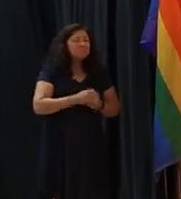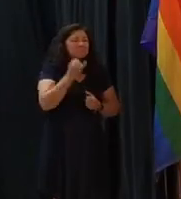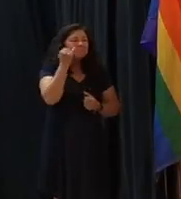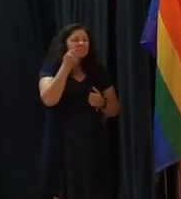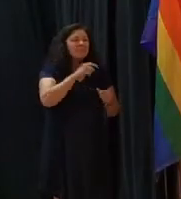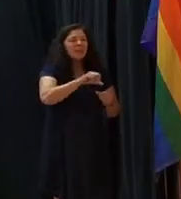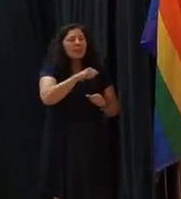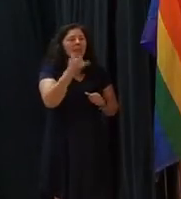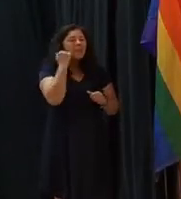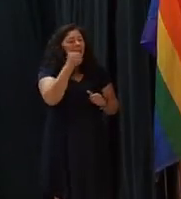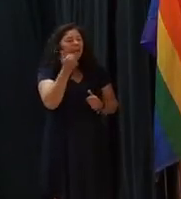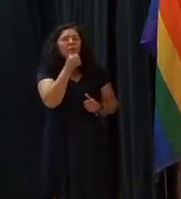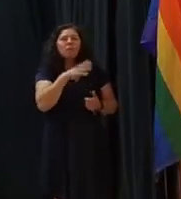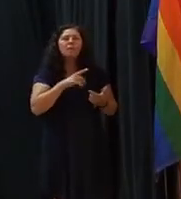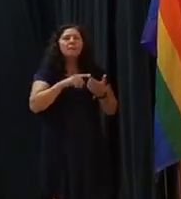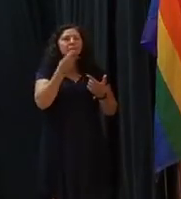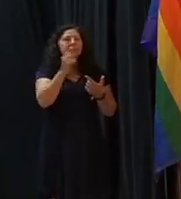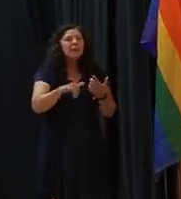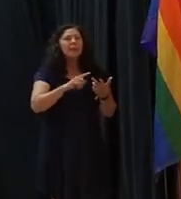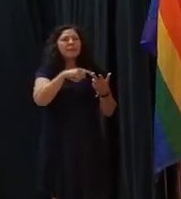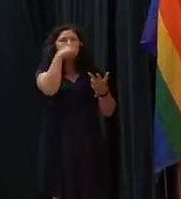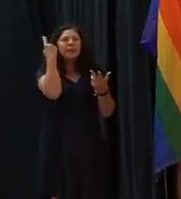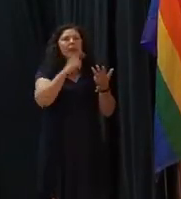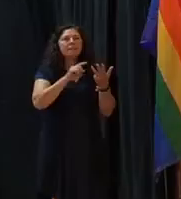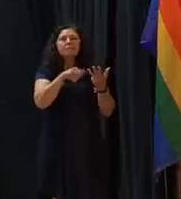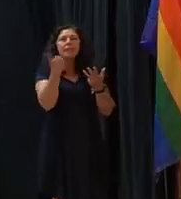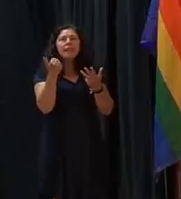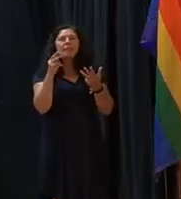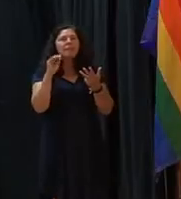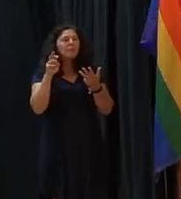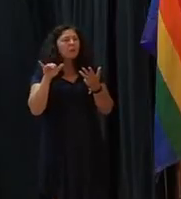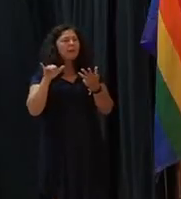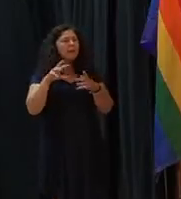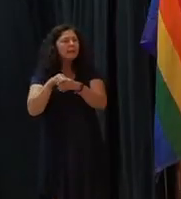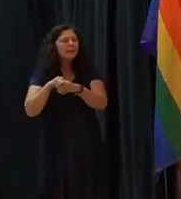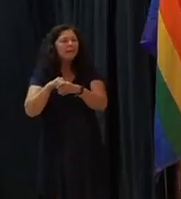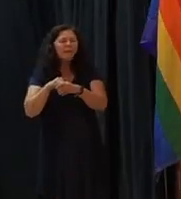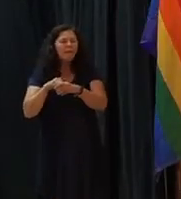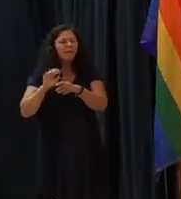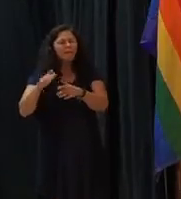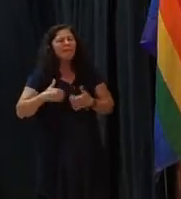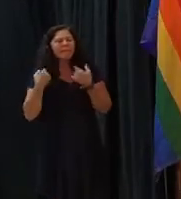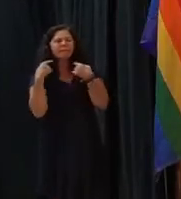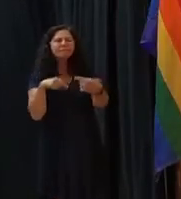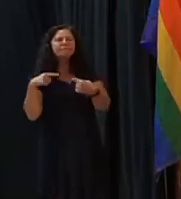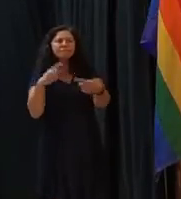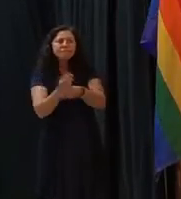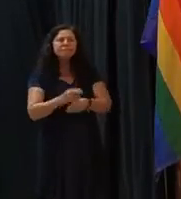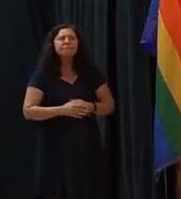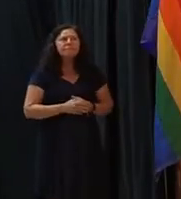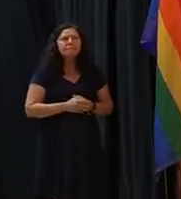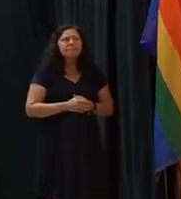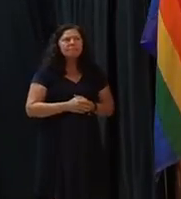black, or if you belong to other minorities, it's still very difficult. I'm very proud of the fact